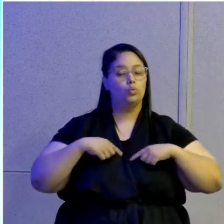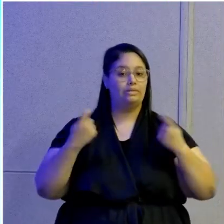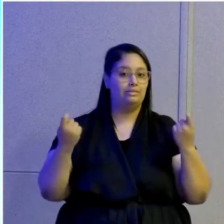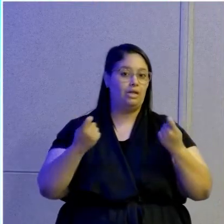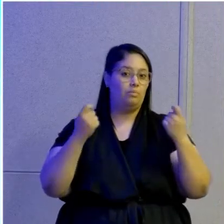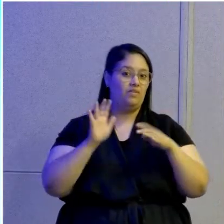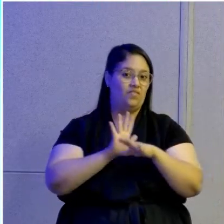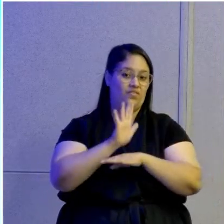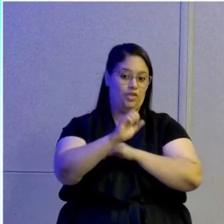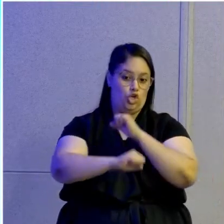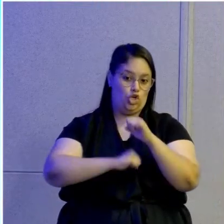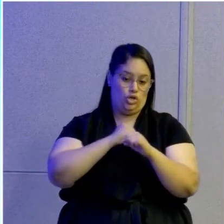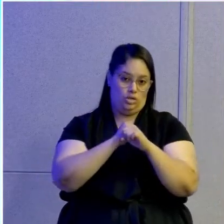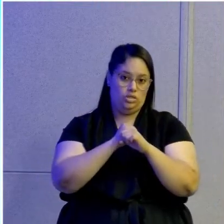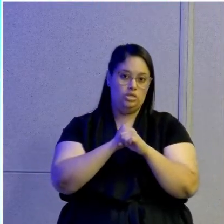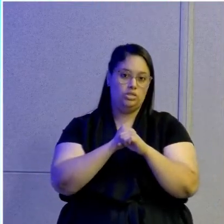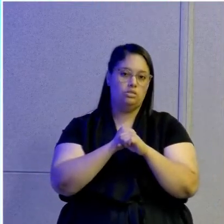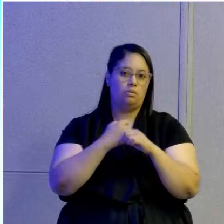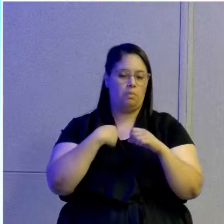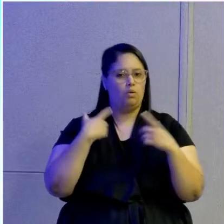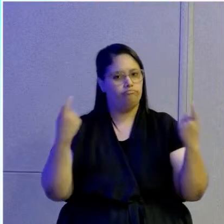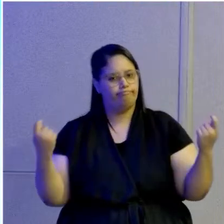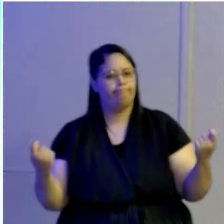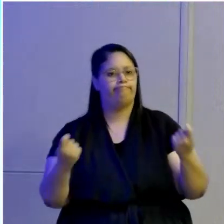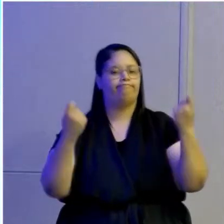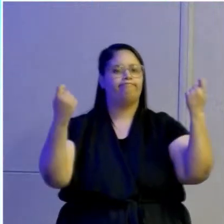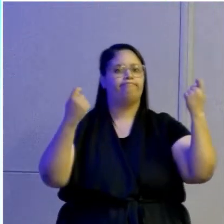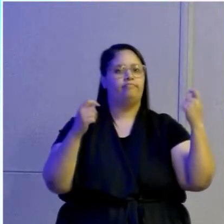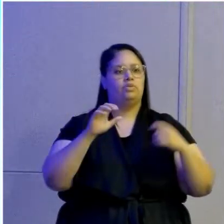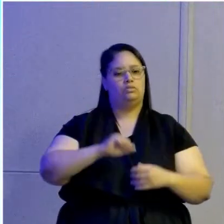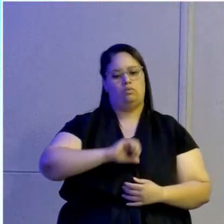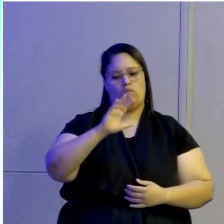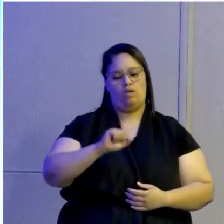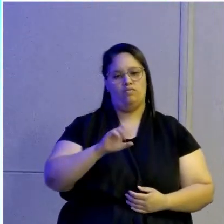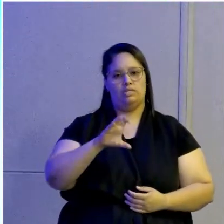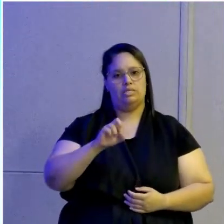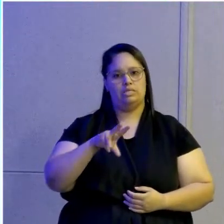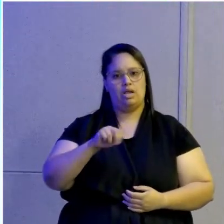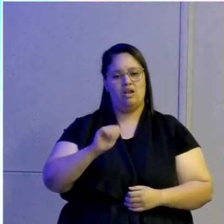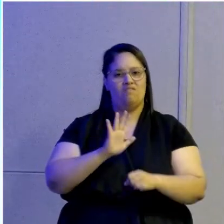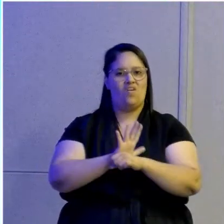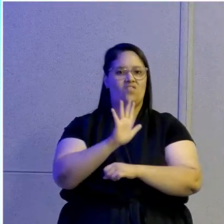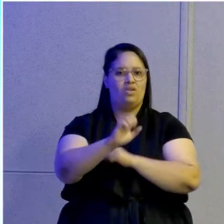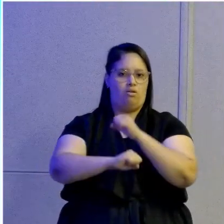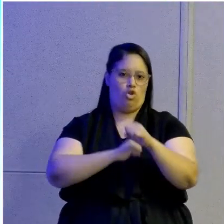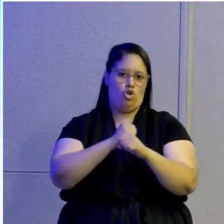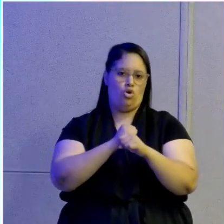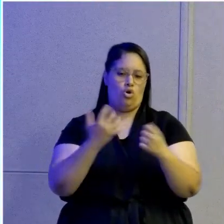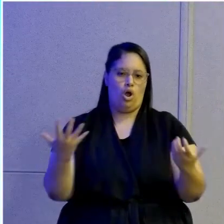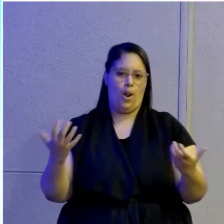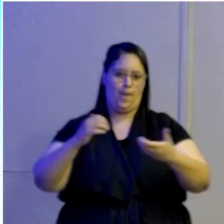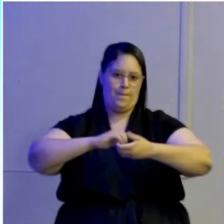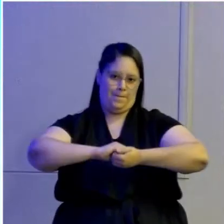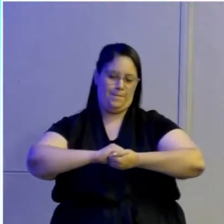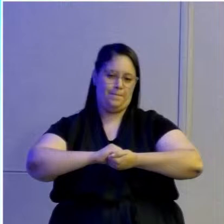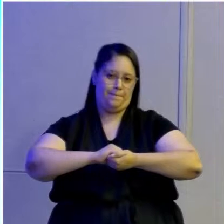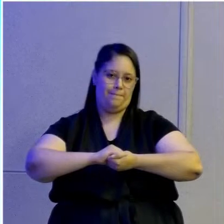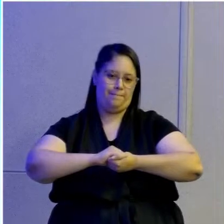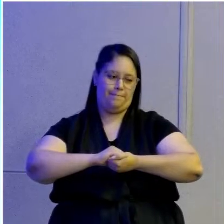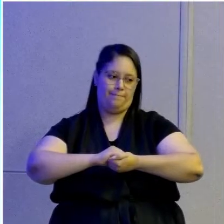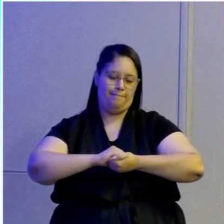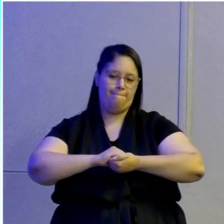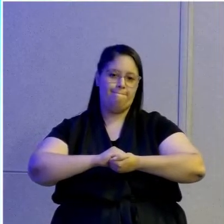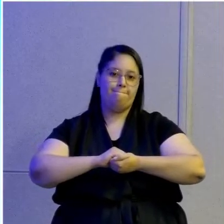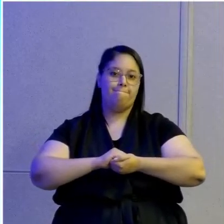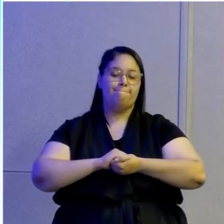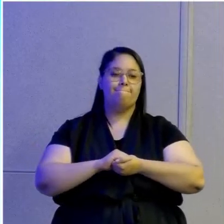Is the anniversary of this SASN, the 15th year of collaboration. Is